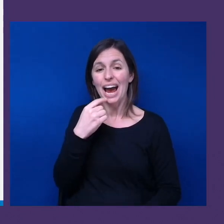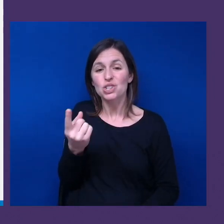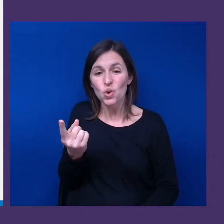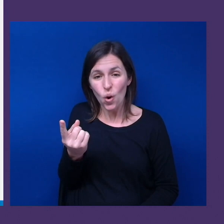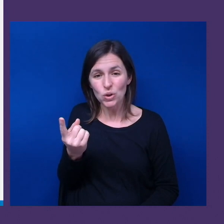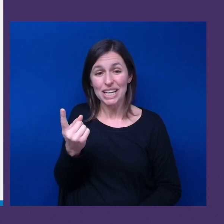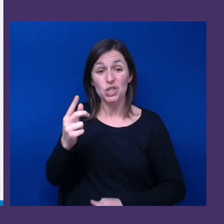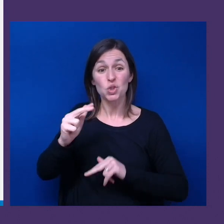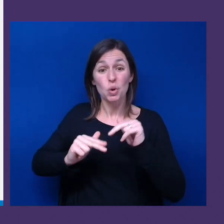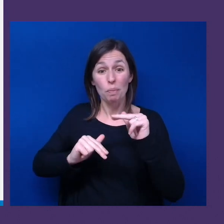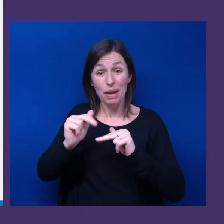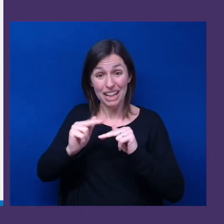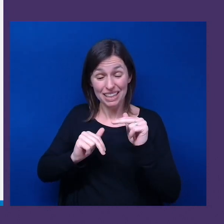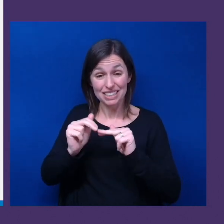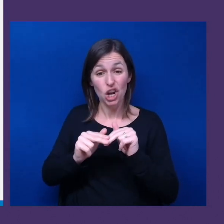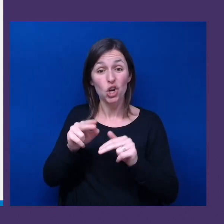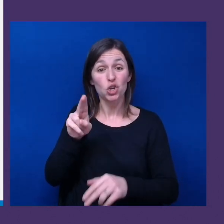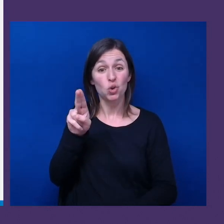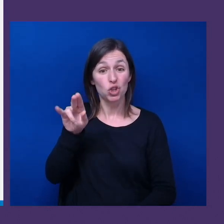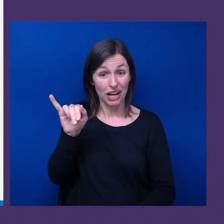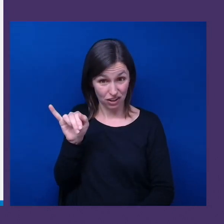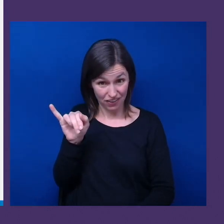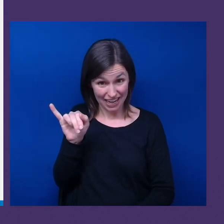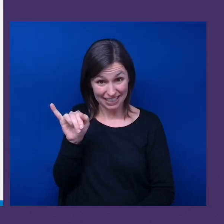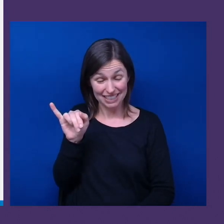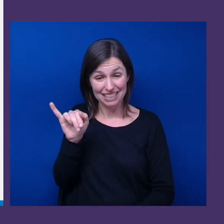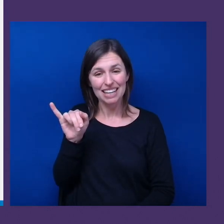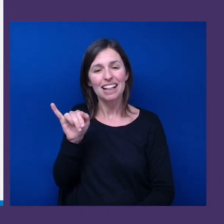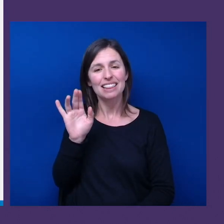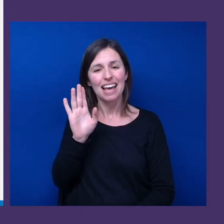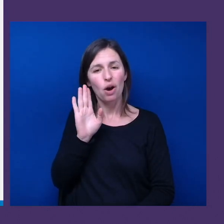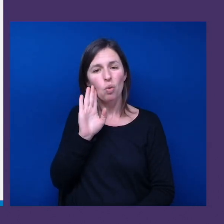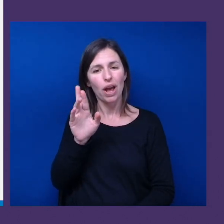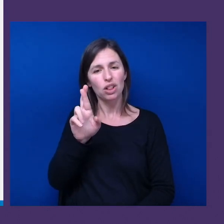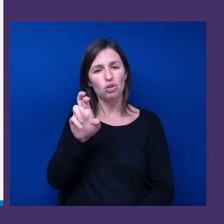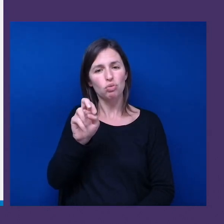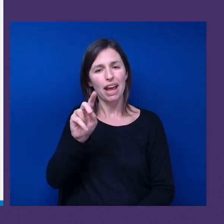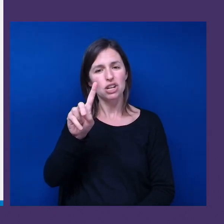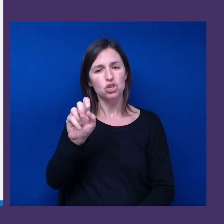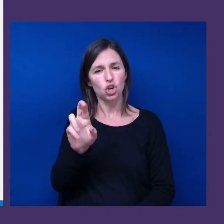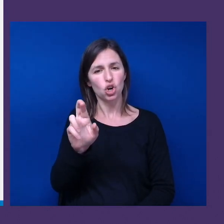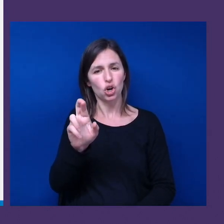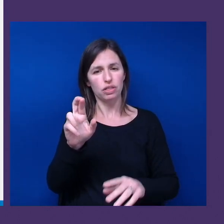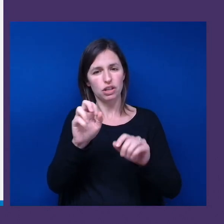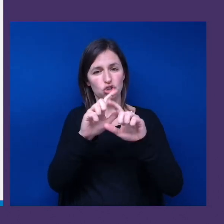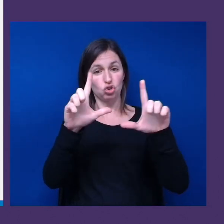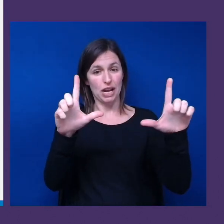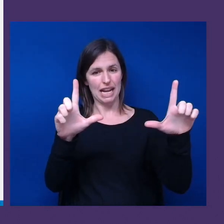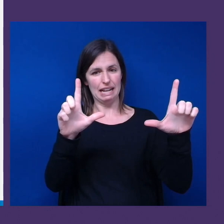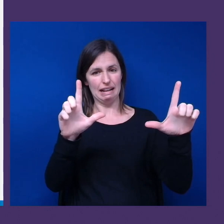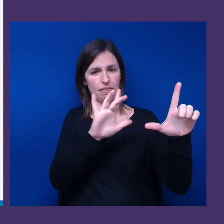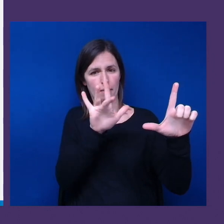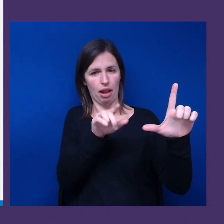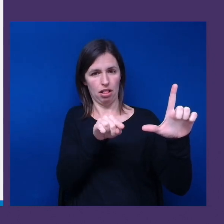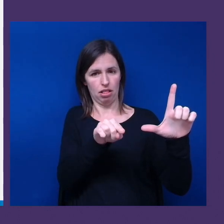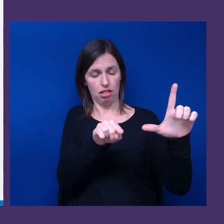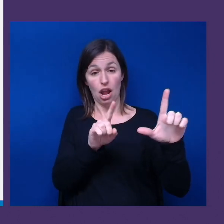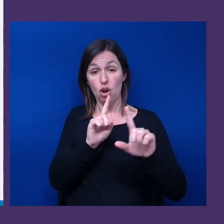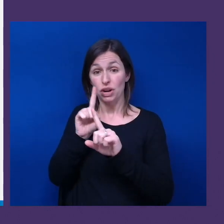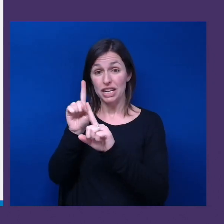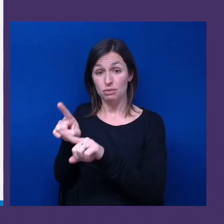user interface that renders this screen in the middle. The Responses API is using a protocol